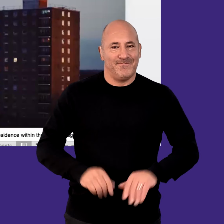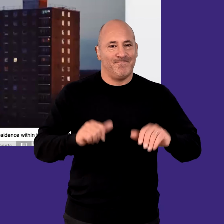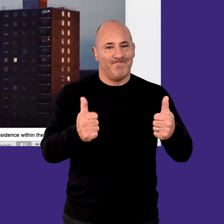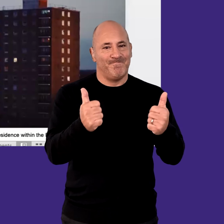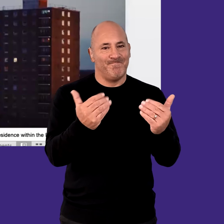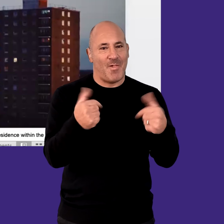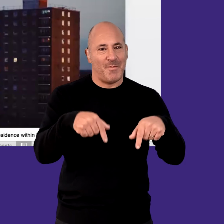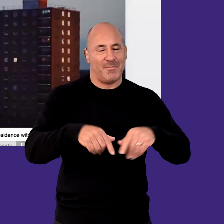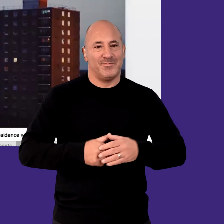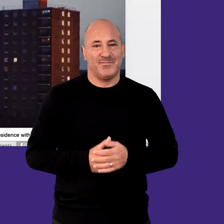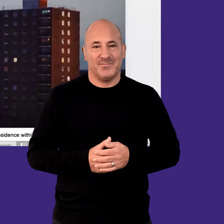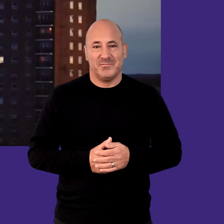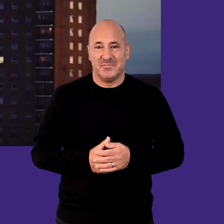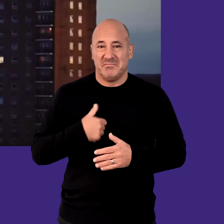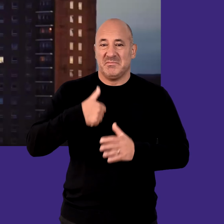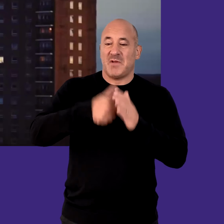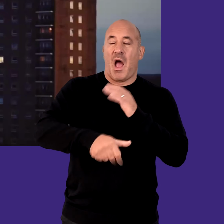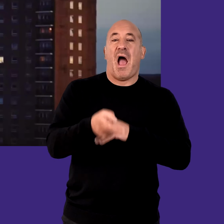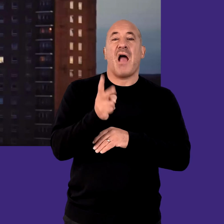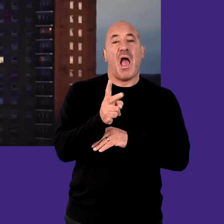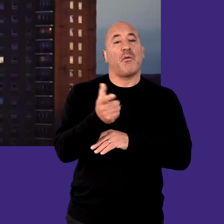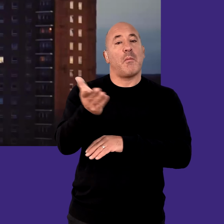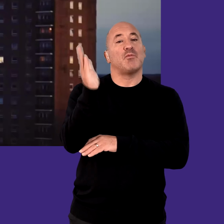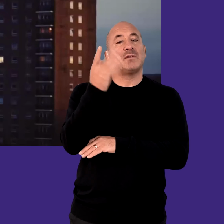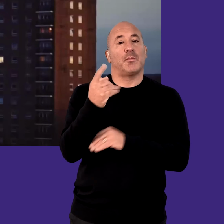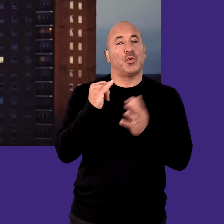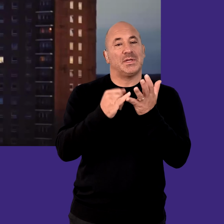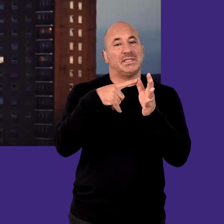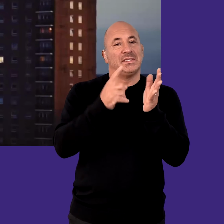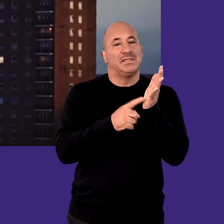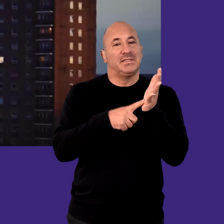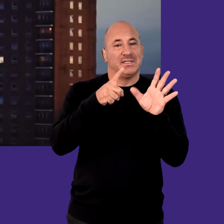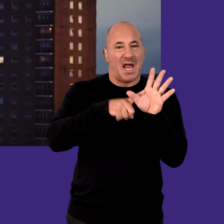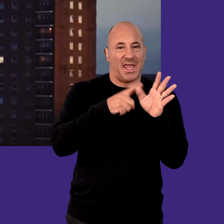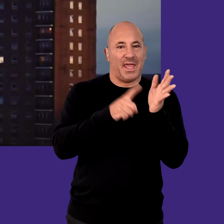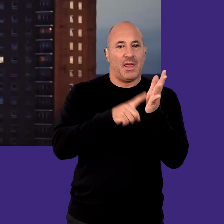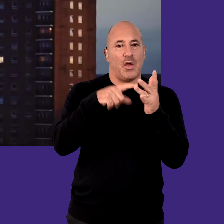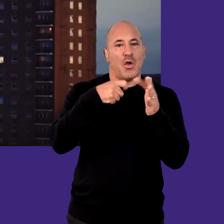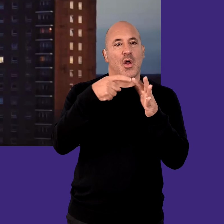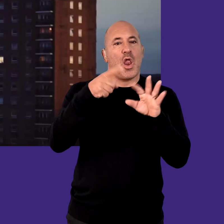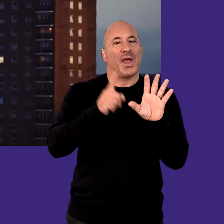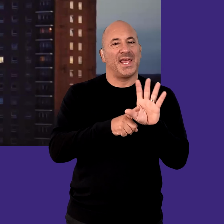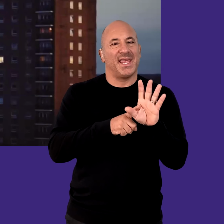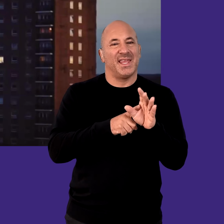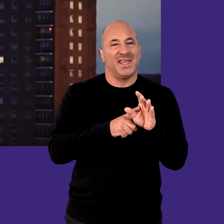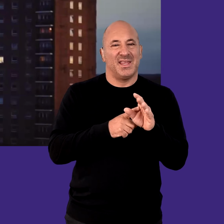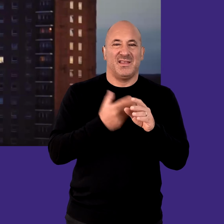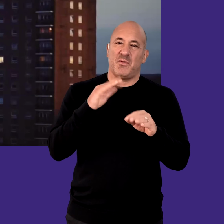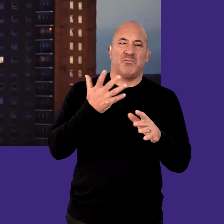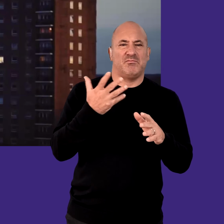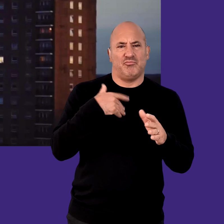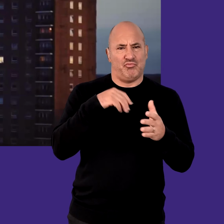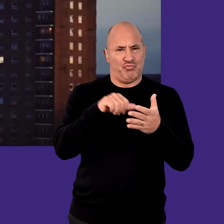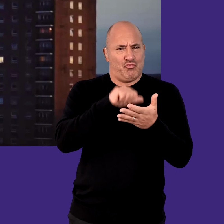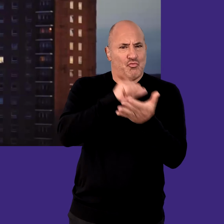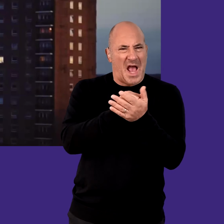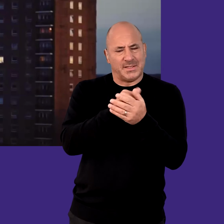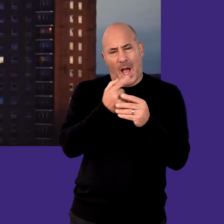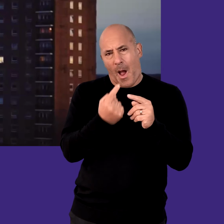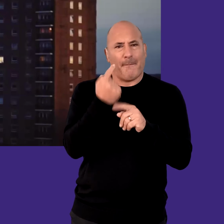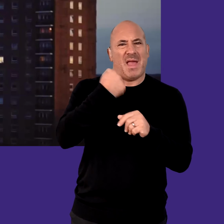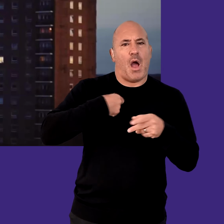Okay, welcome back, everyone. We are going to get started again with presentation